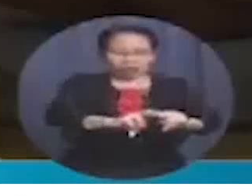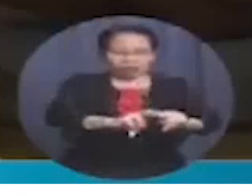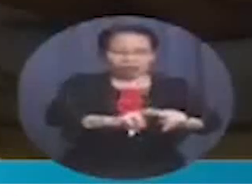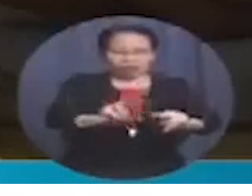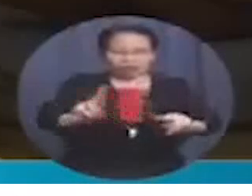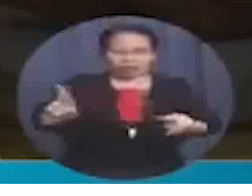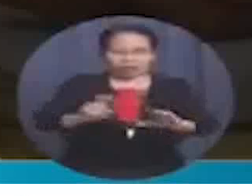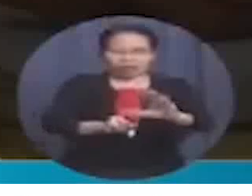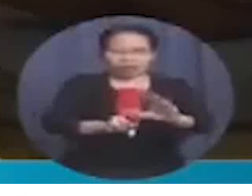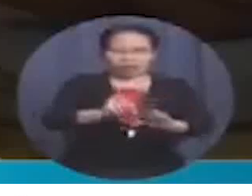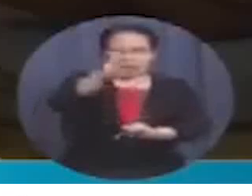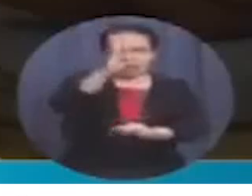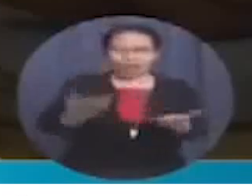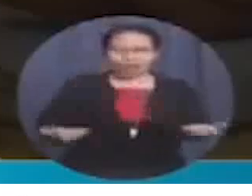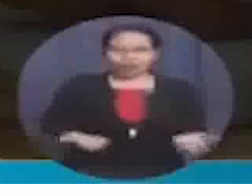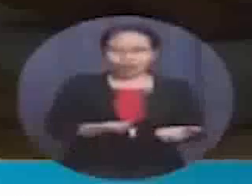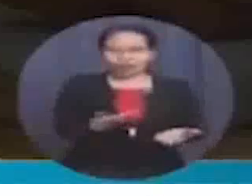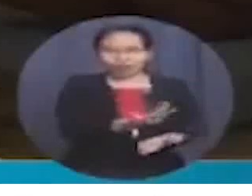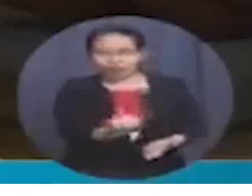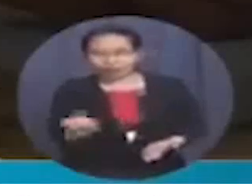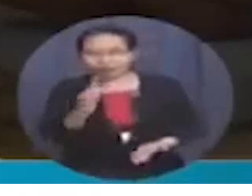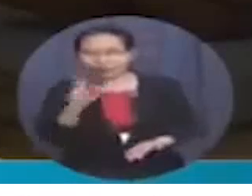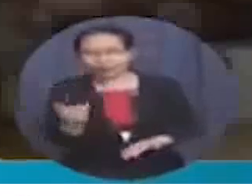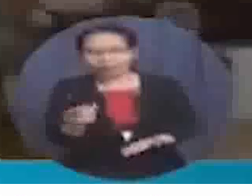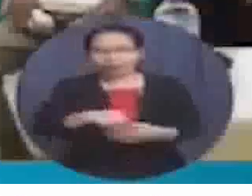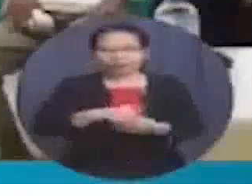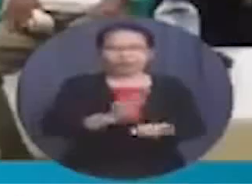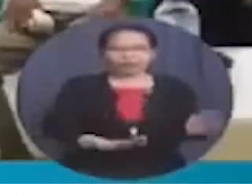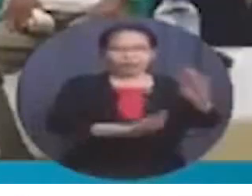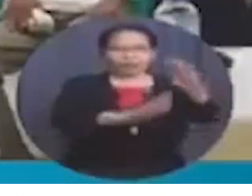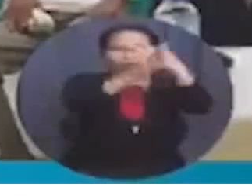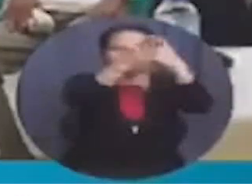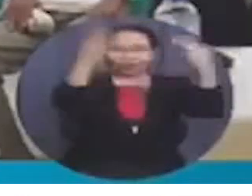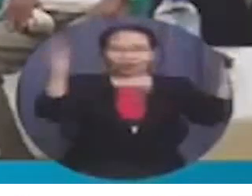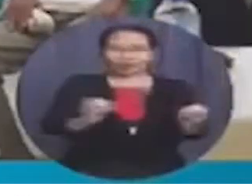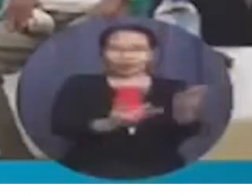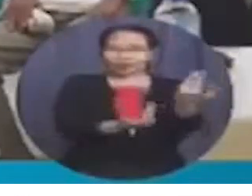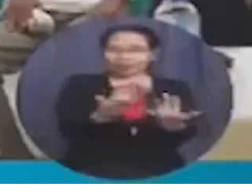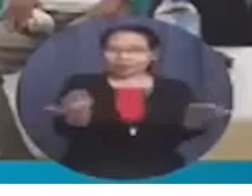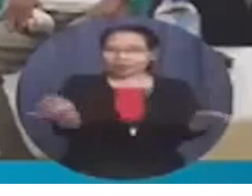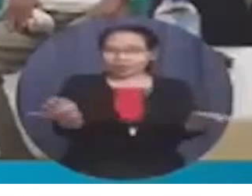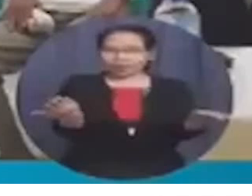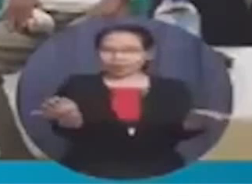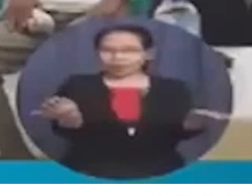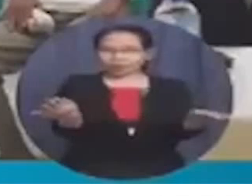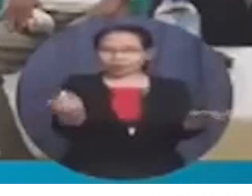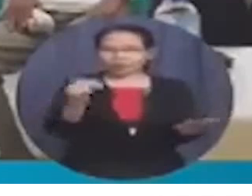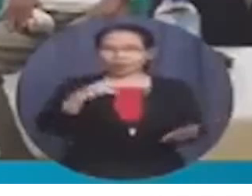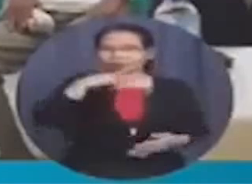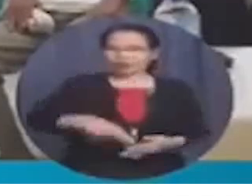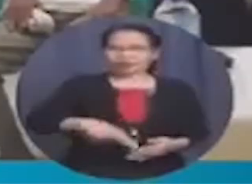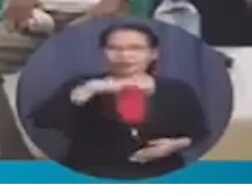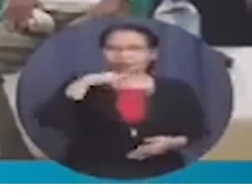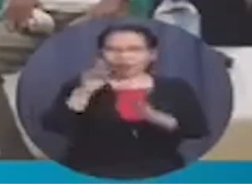sa kanan ng Diyos. Asan sila? E di nasa langit. Wala sa impyerno. No?